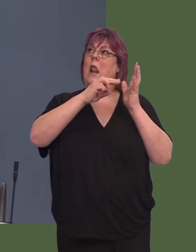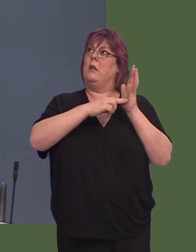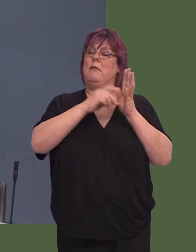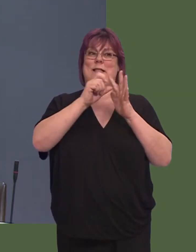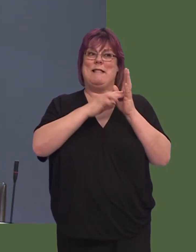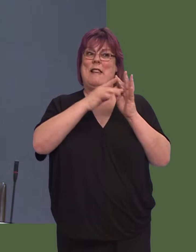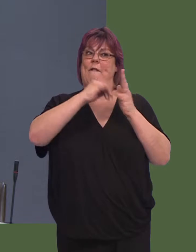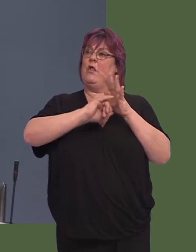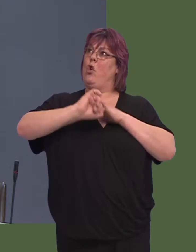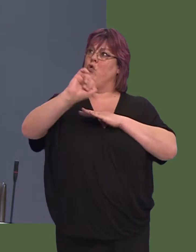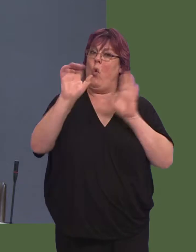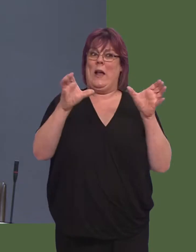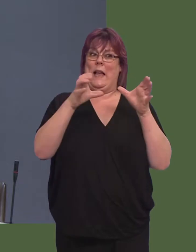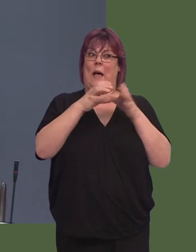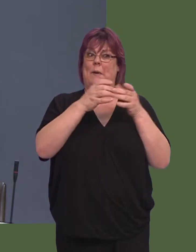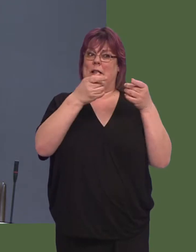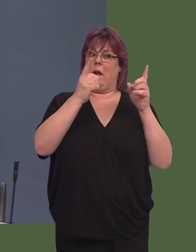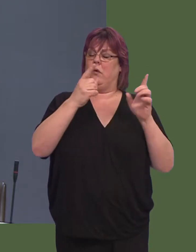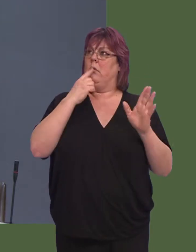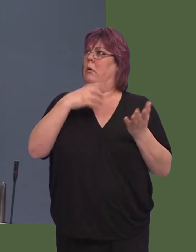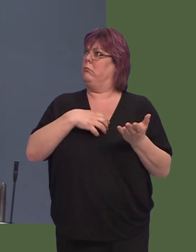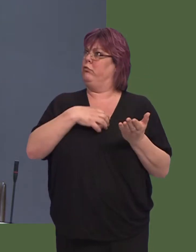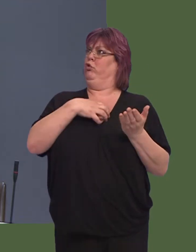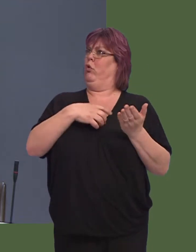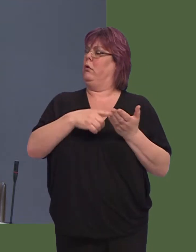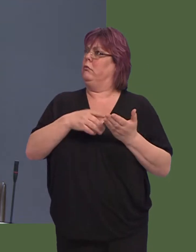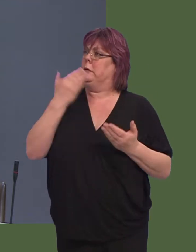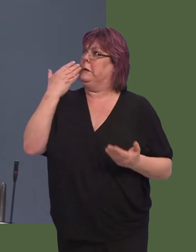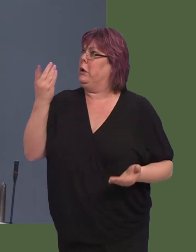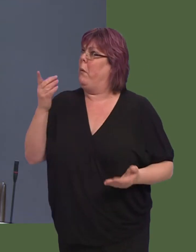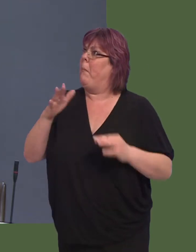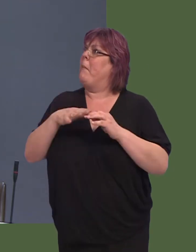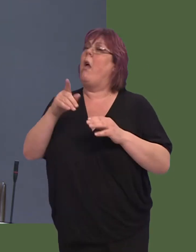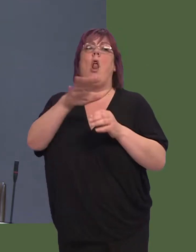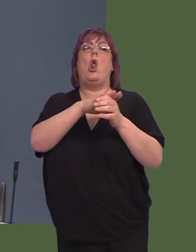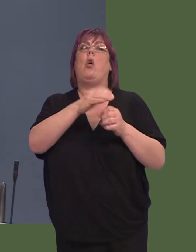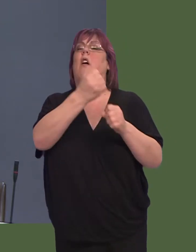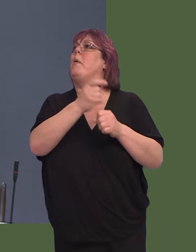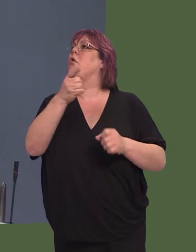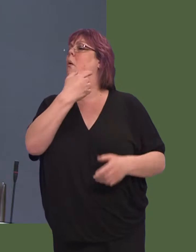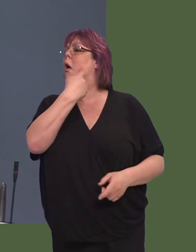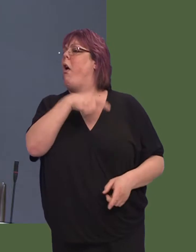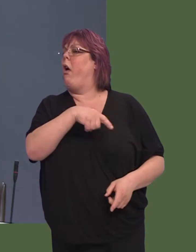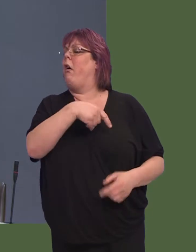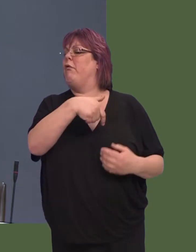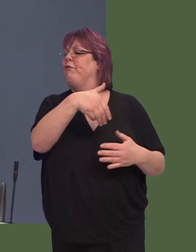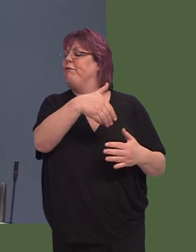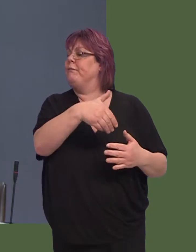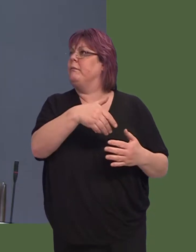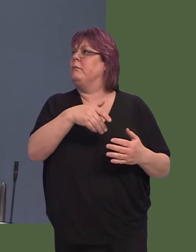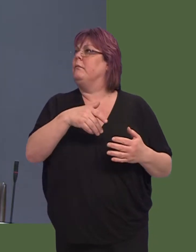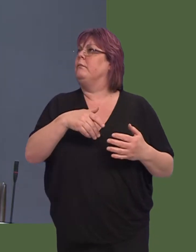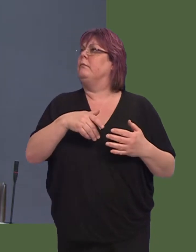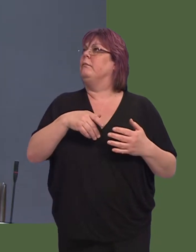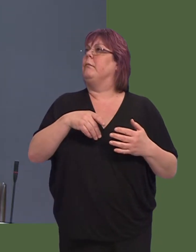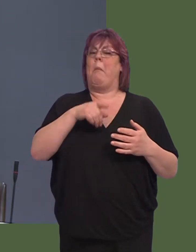Alan Davies, and this is shocking to me and suggests to me, one, that you're not taking a great deal of interest in local government, which